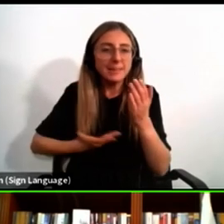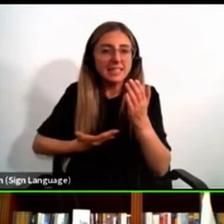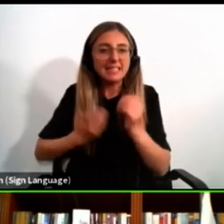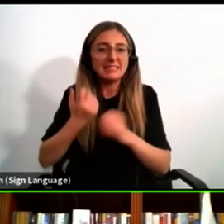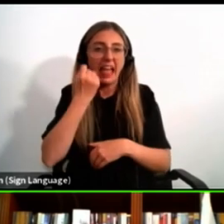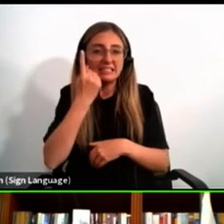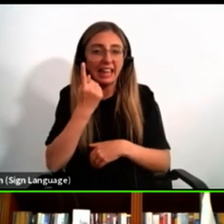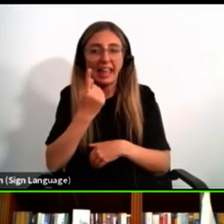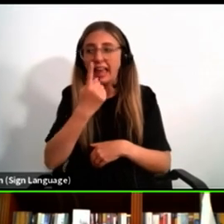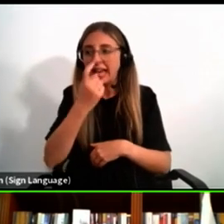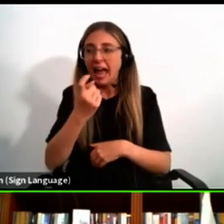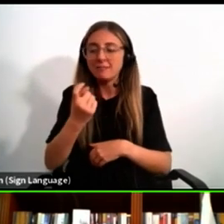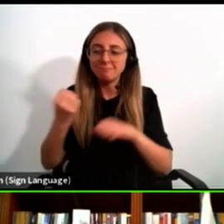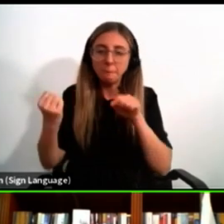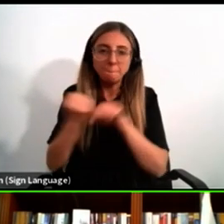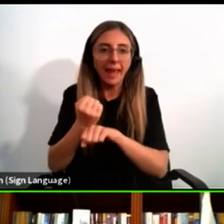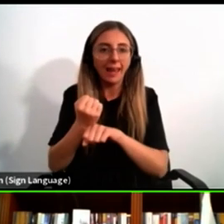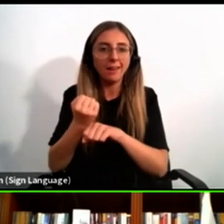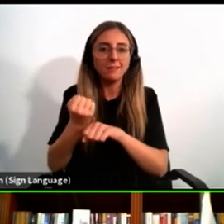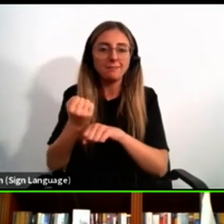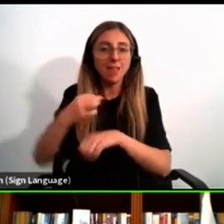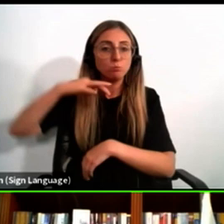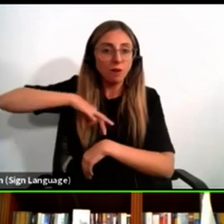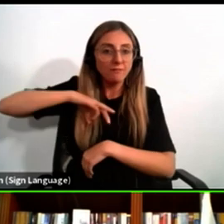can make money.